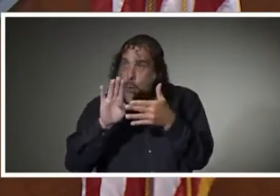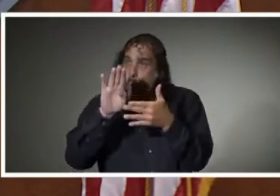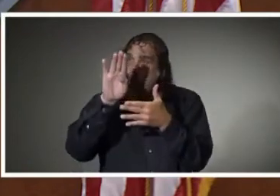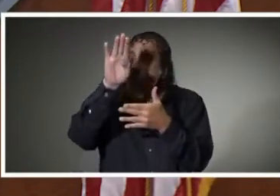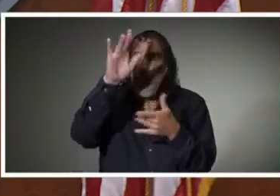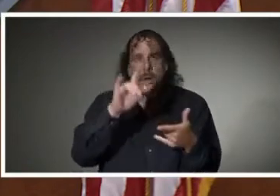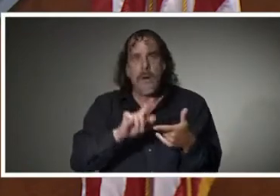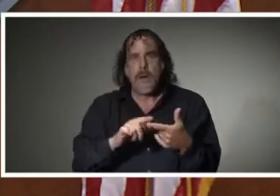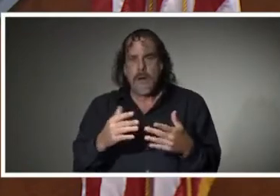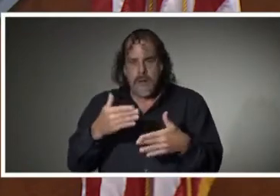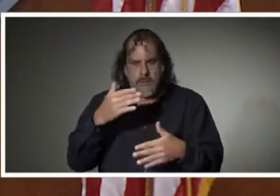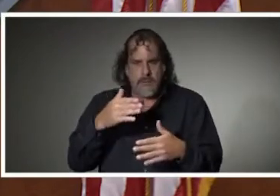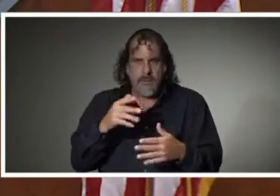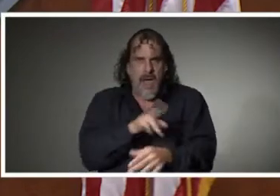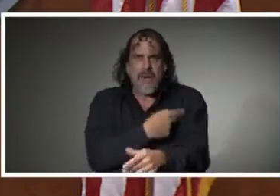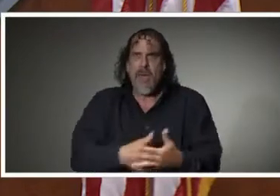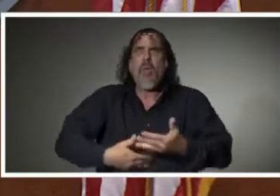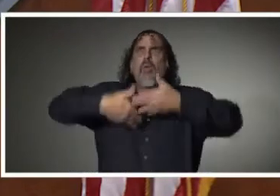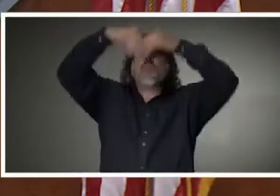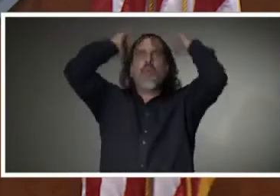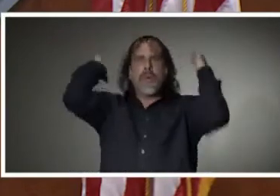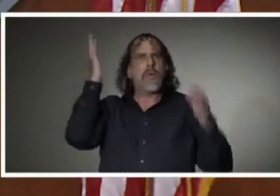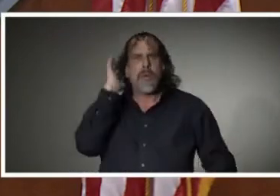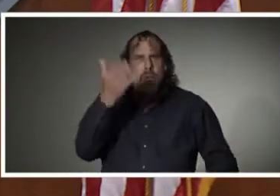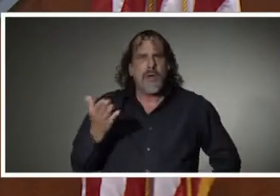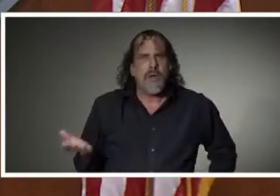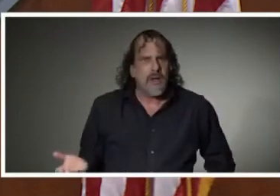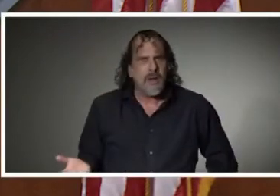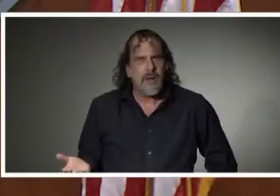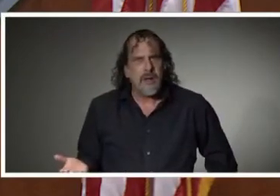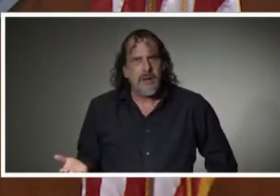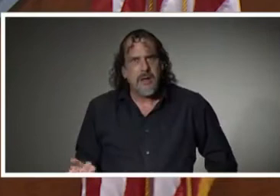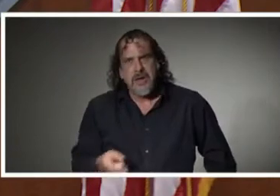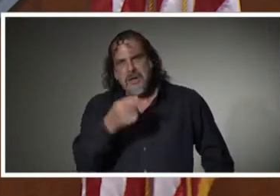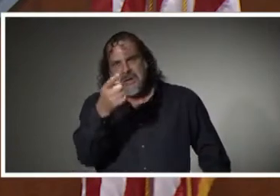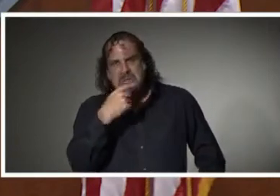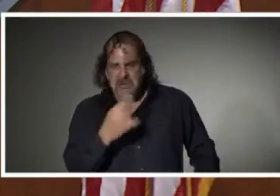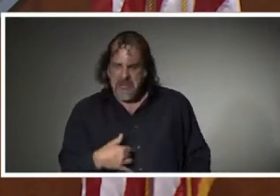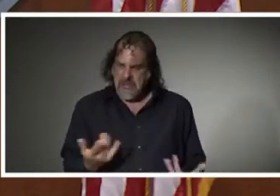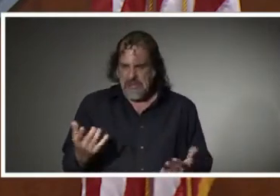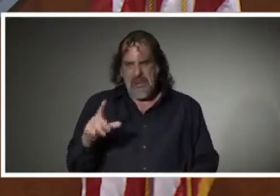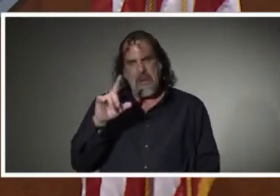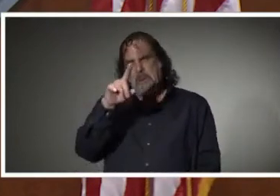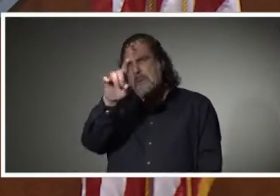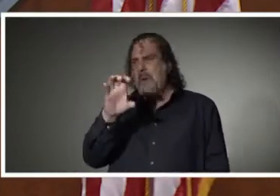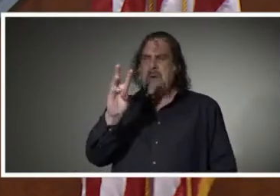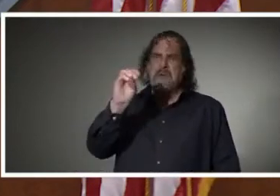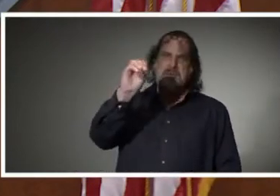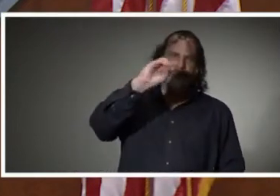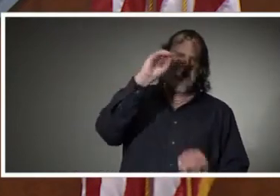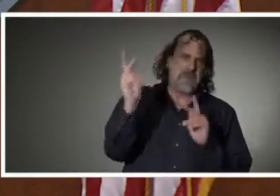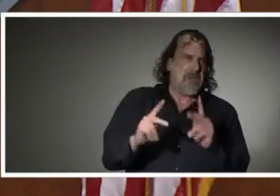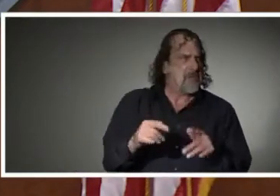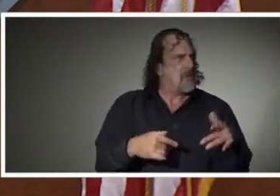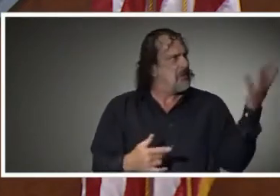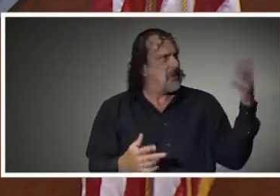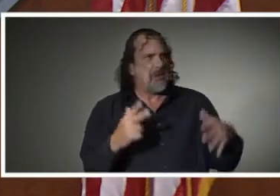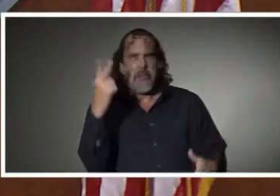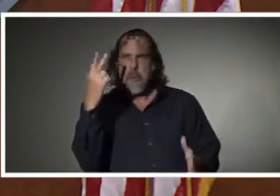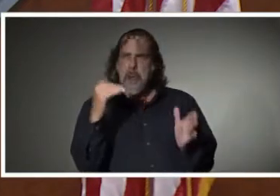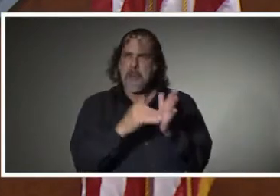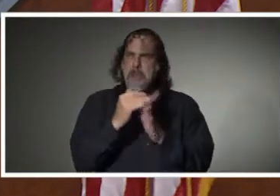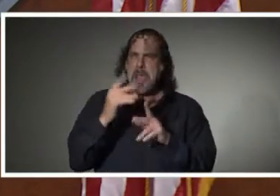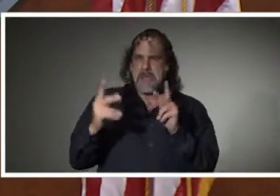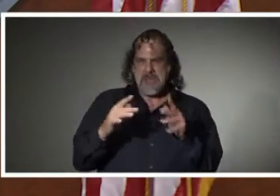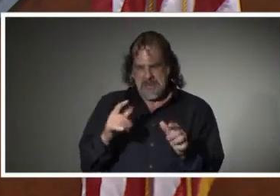overwhelmed. Now, you may say, "Well, that's only 160 people in a state of 3 million. That's not that big a